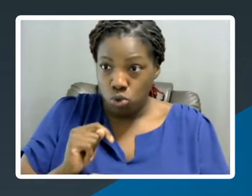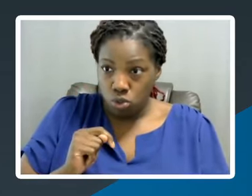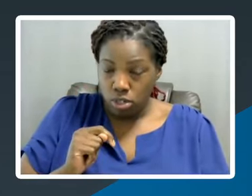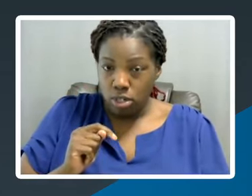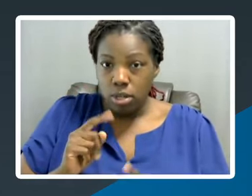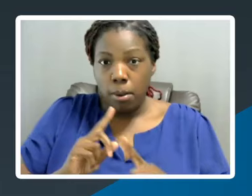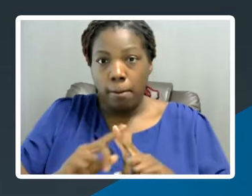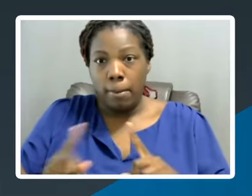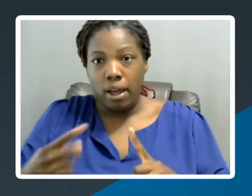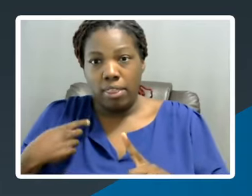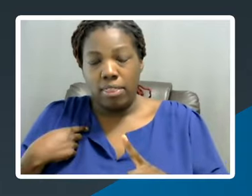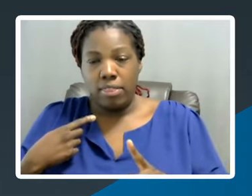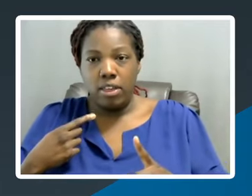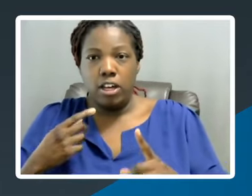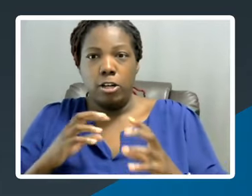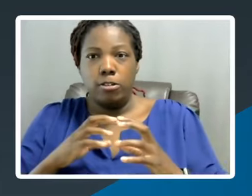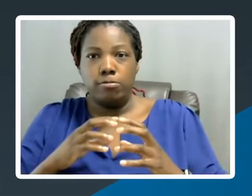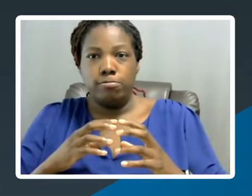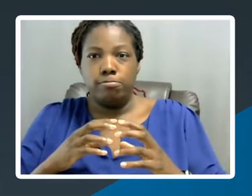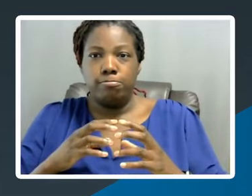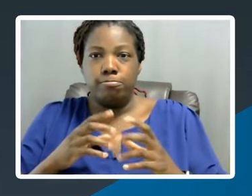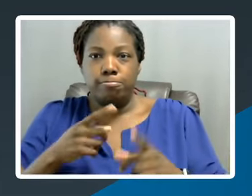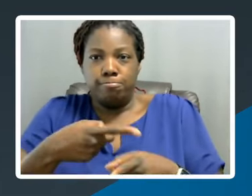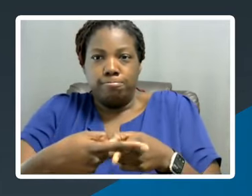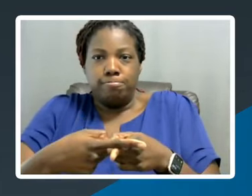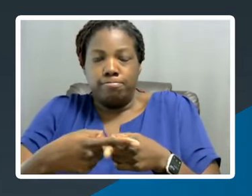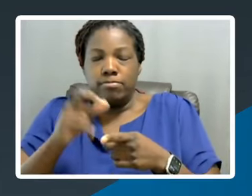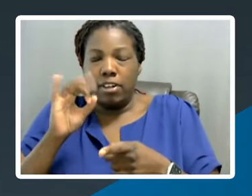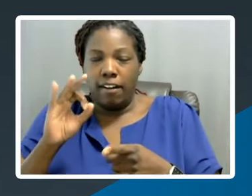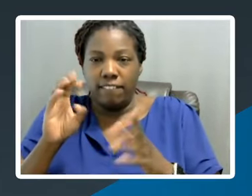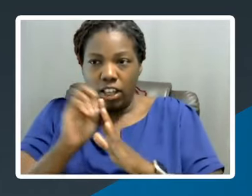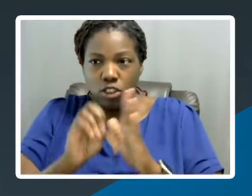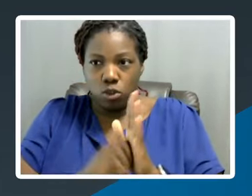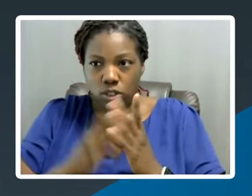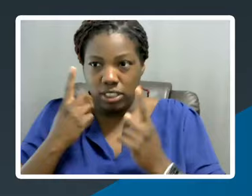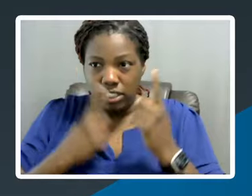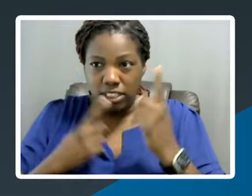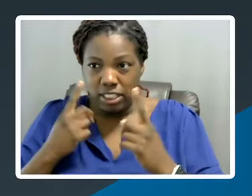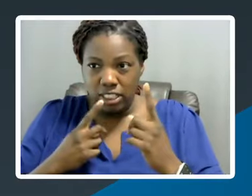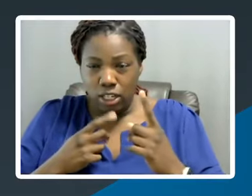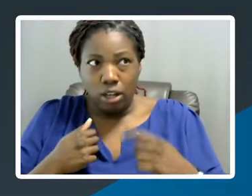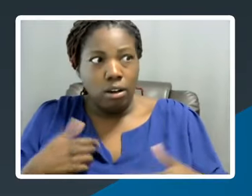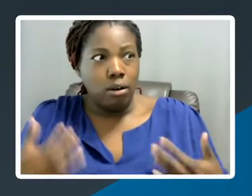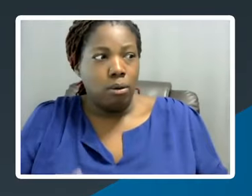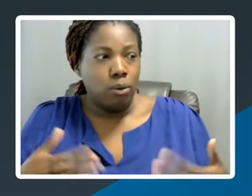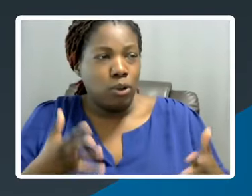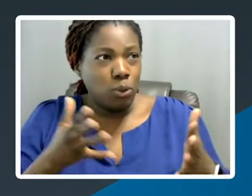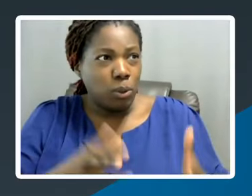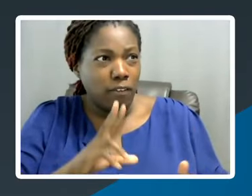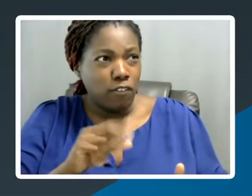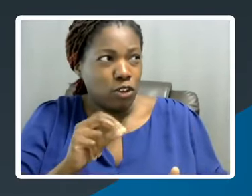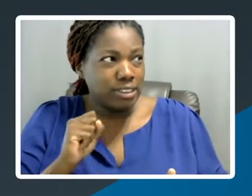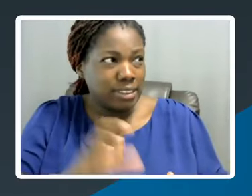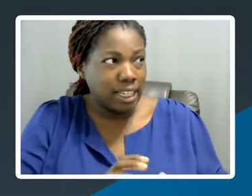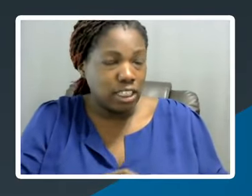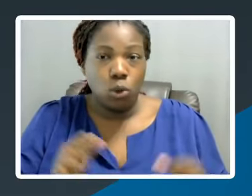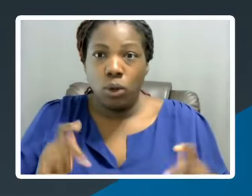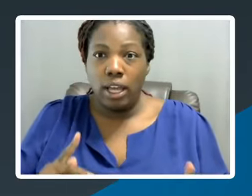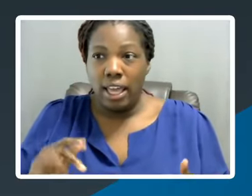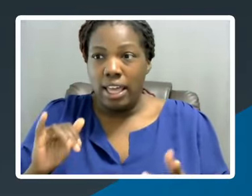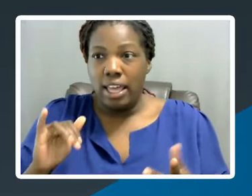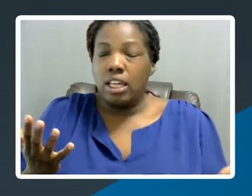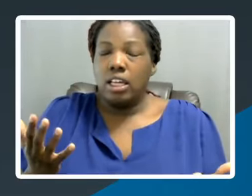of ethical considerations? Wow, you asked me that with like 30 seconds left, my friend. Okay, so listen, that deserves, I mean, it